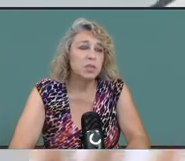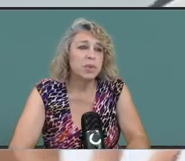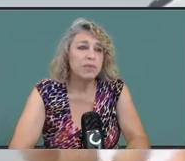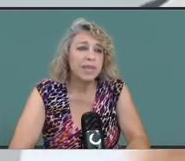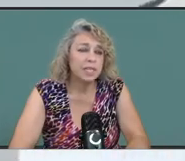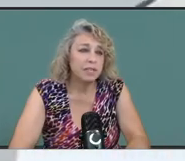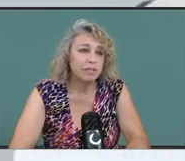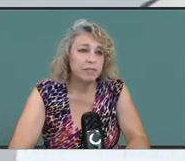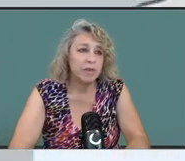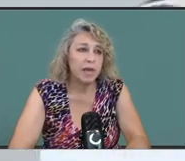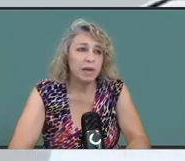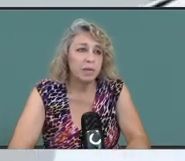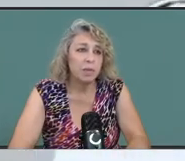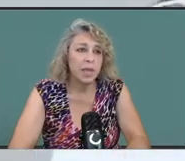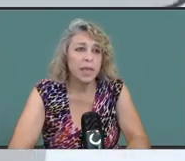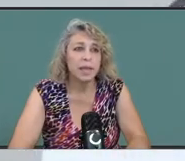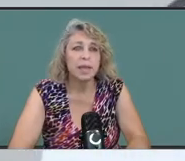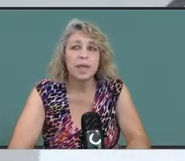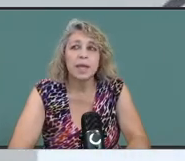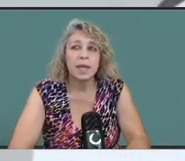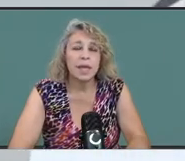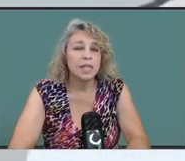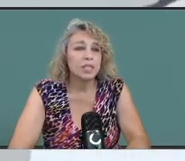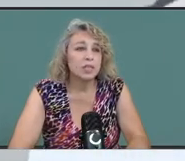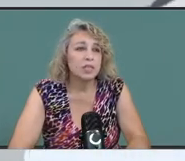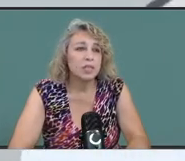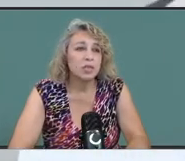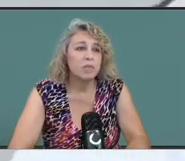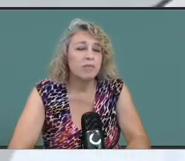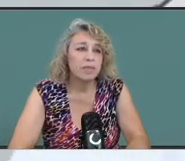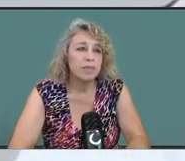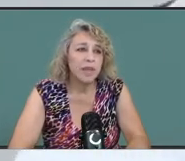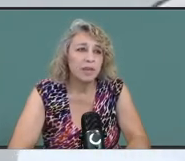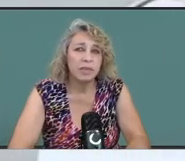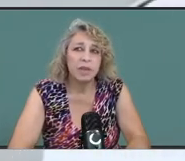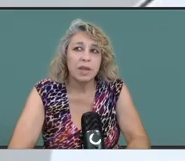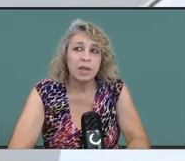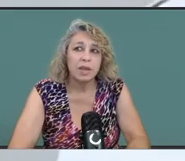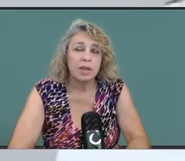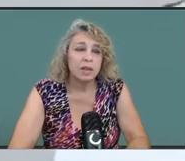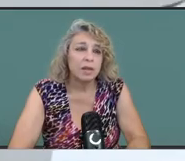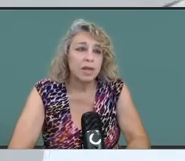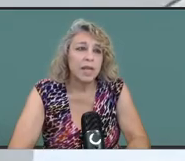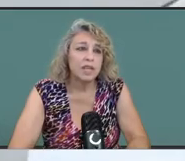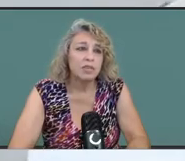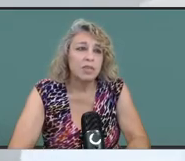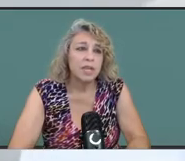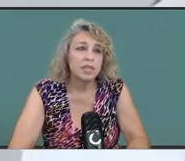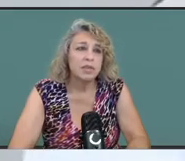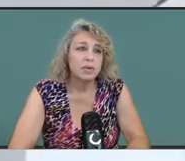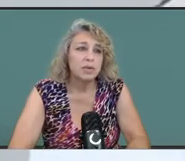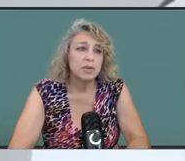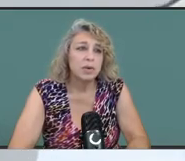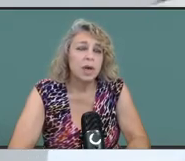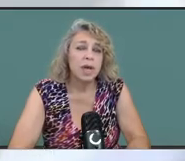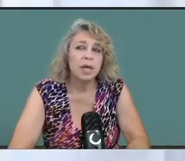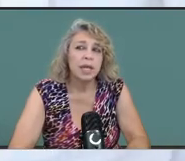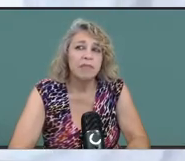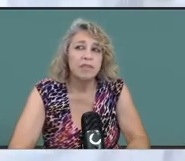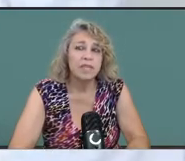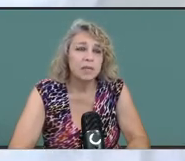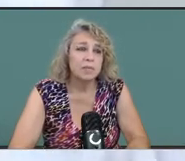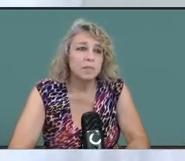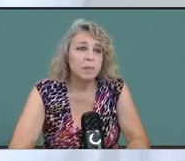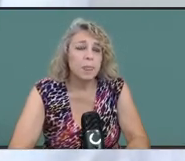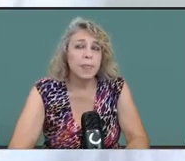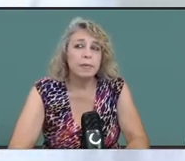do a preventative way and to involve health. And you need to give